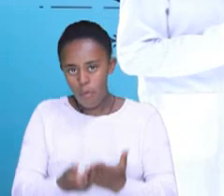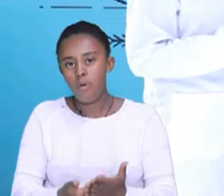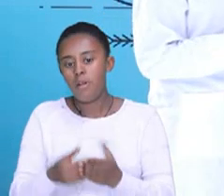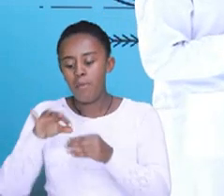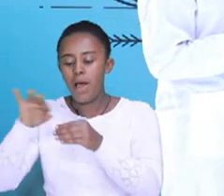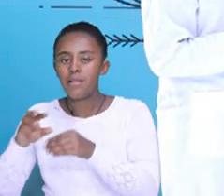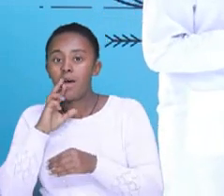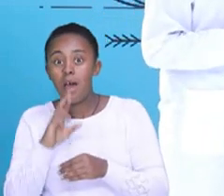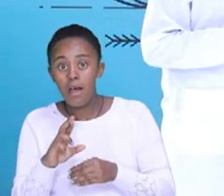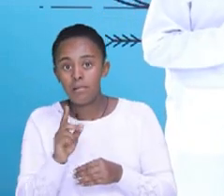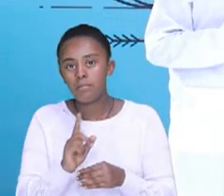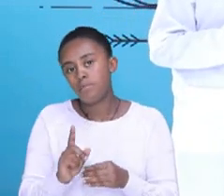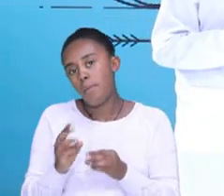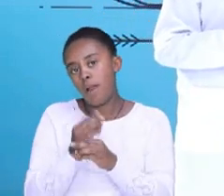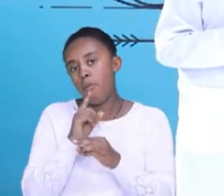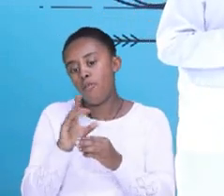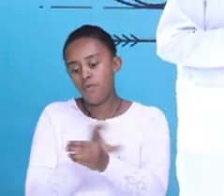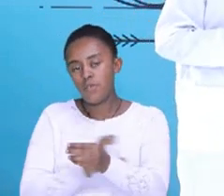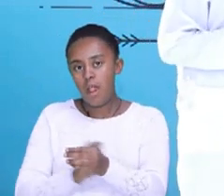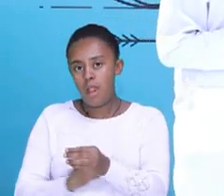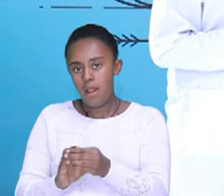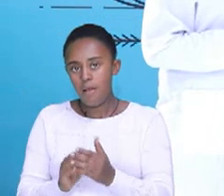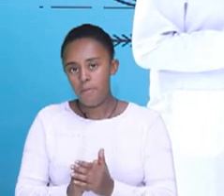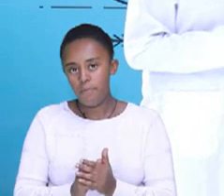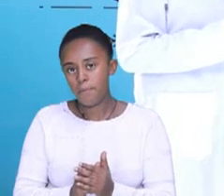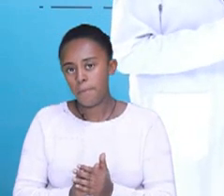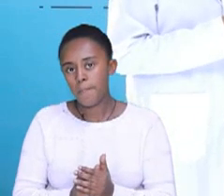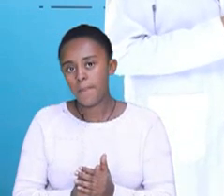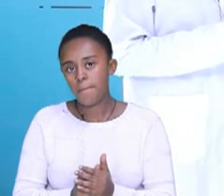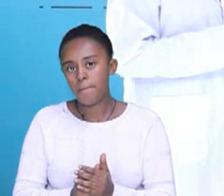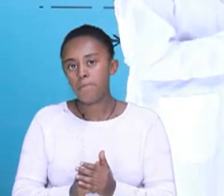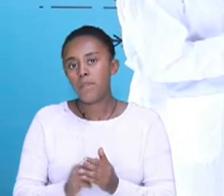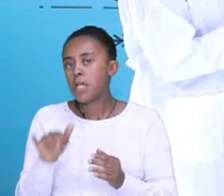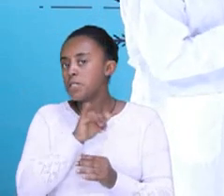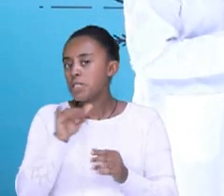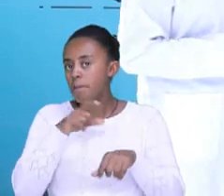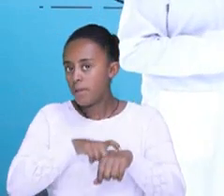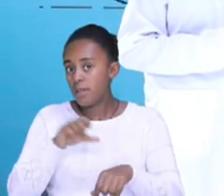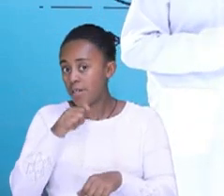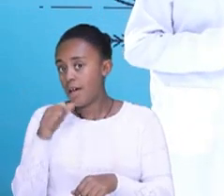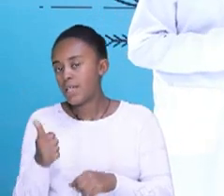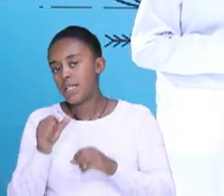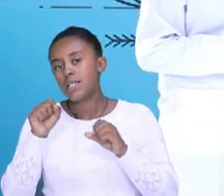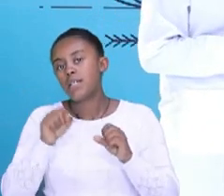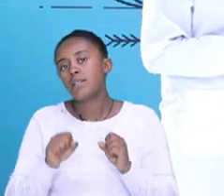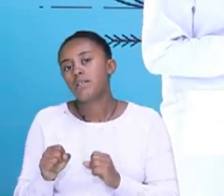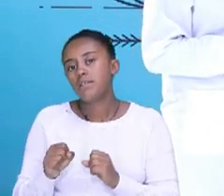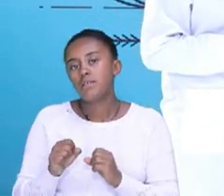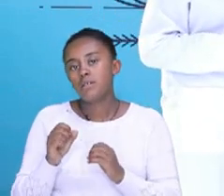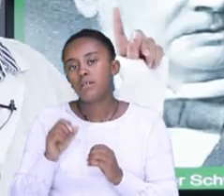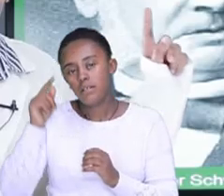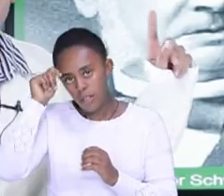plants are made up of cells. He concludes this conclusion. At the same time, the other scientist,